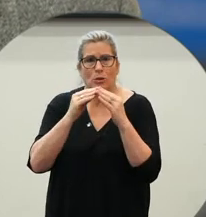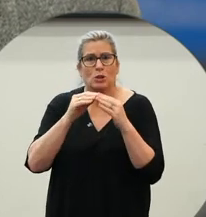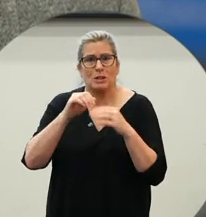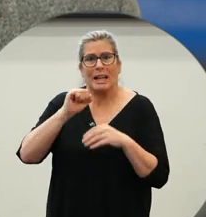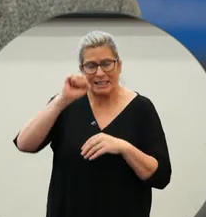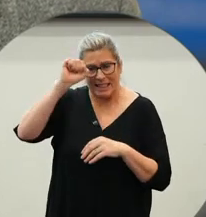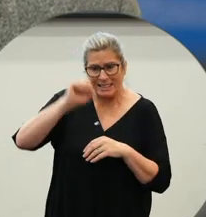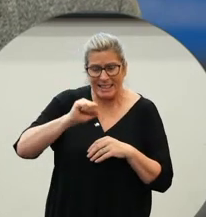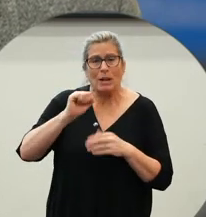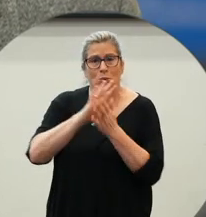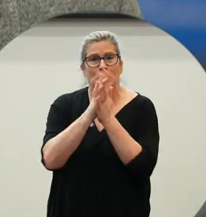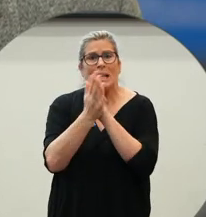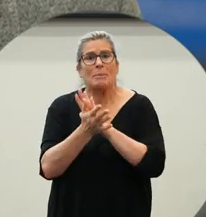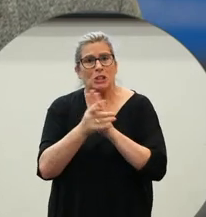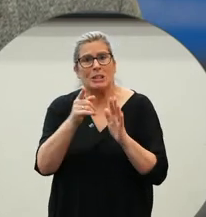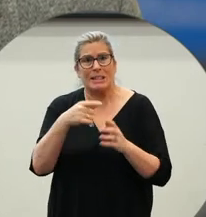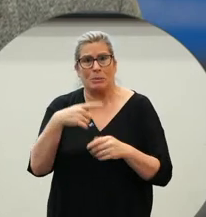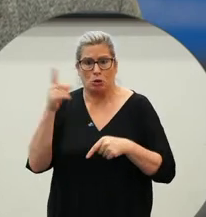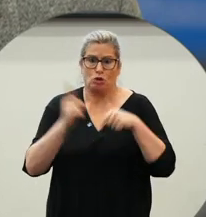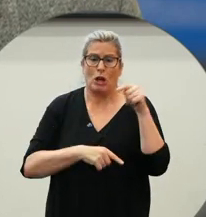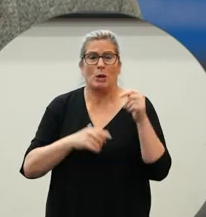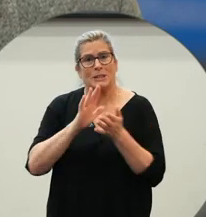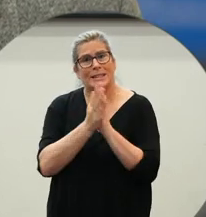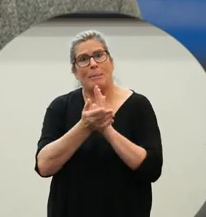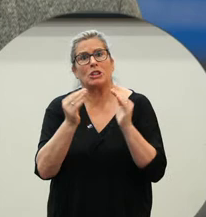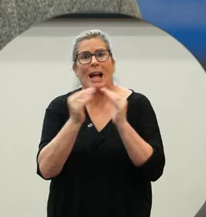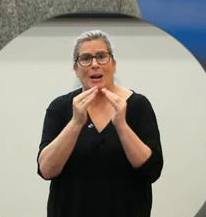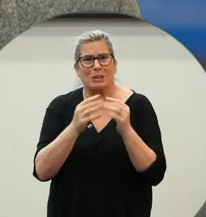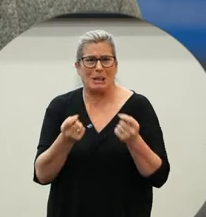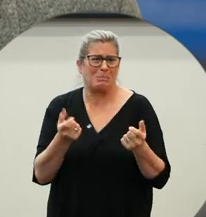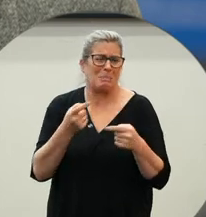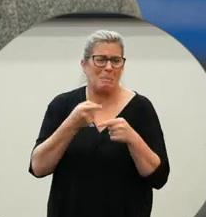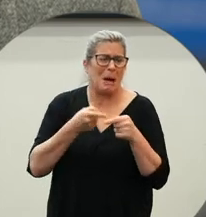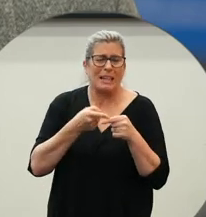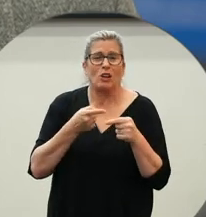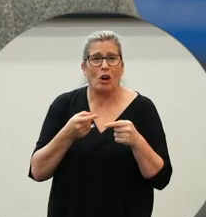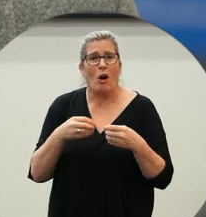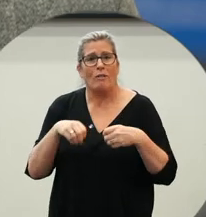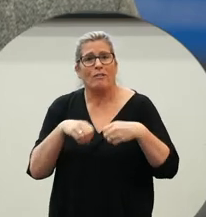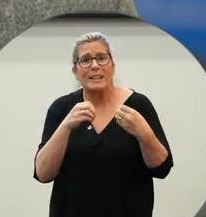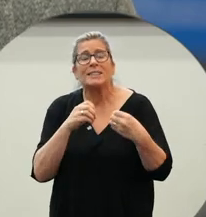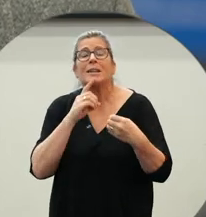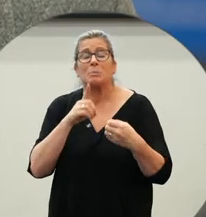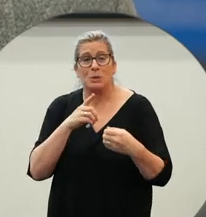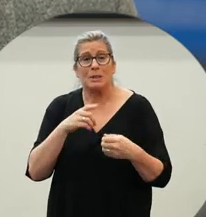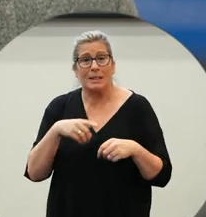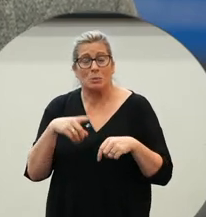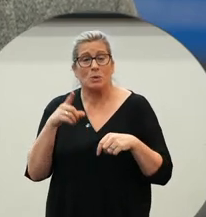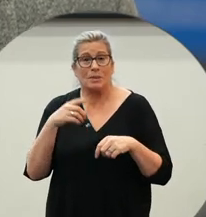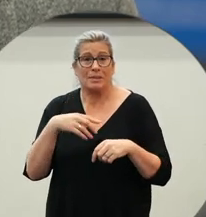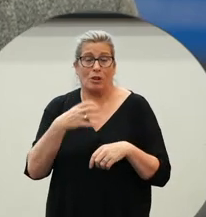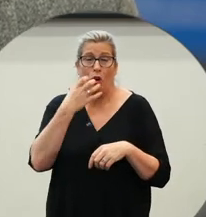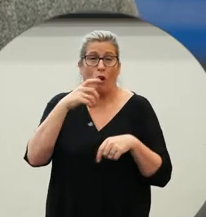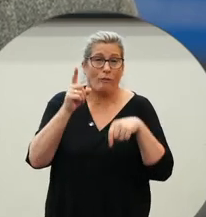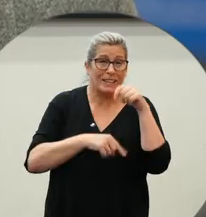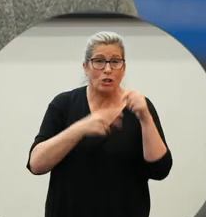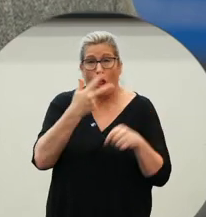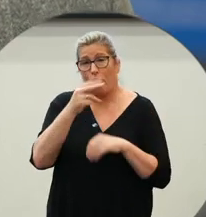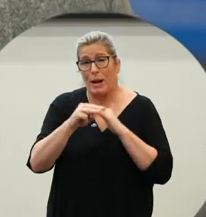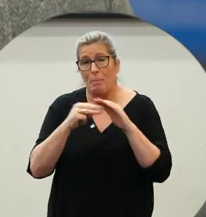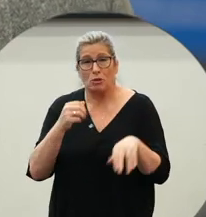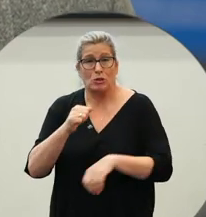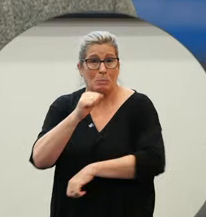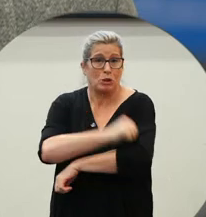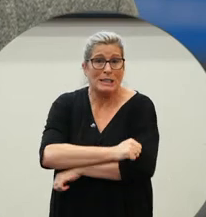south of the border with damaging those houses, which was an extremely minor offence, and with IRA membership, convicted and got 3 months in prison, which was